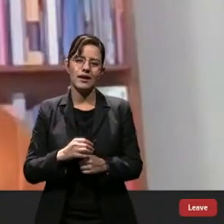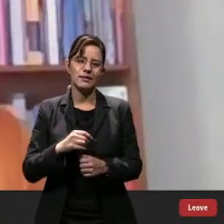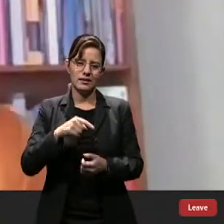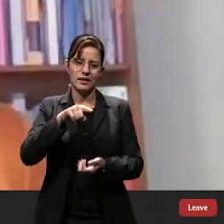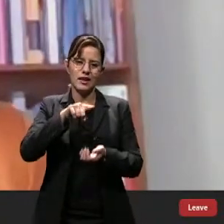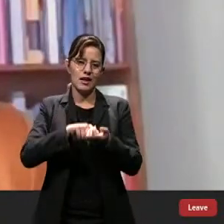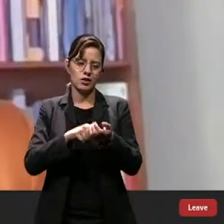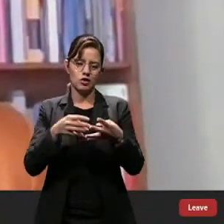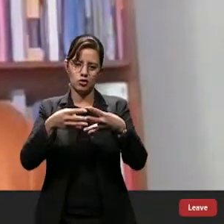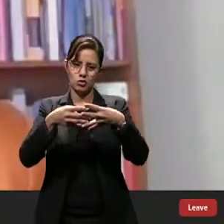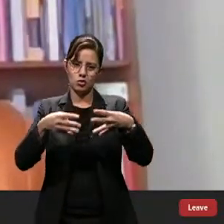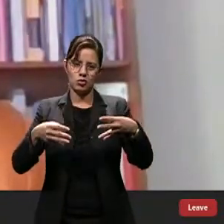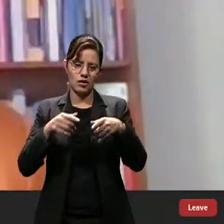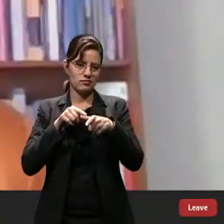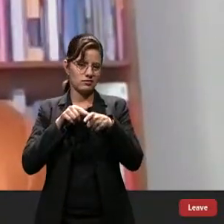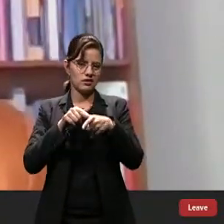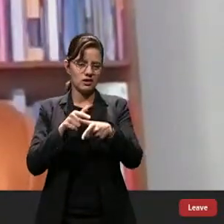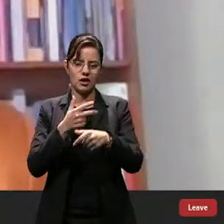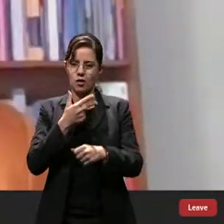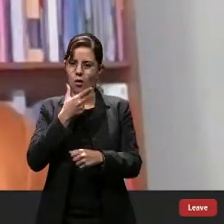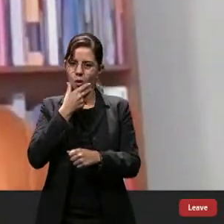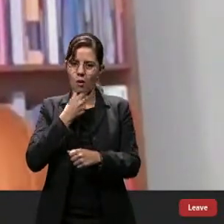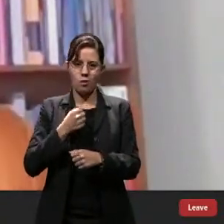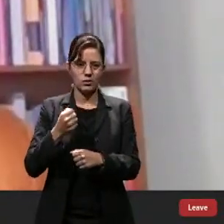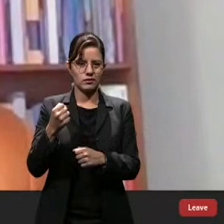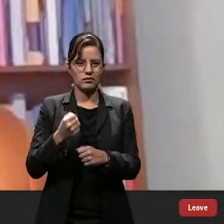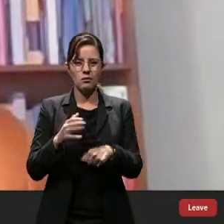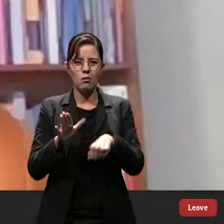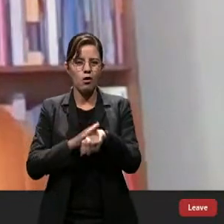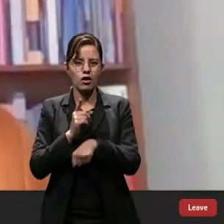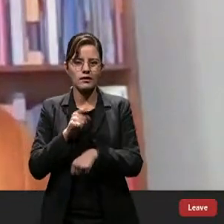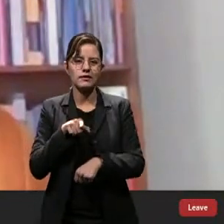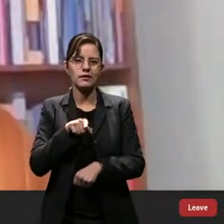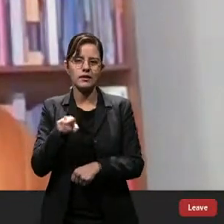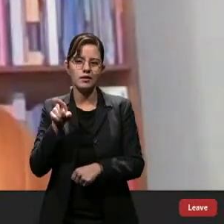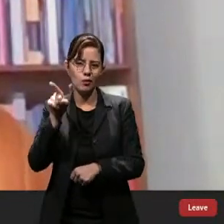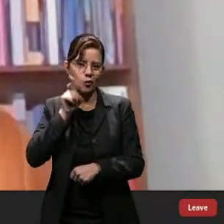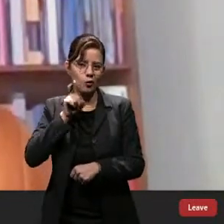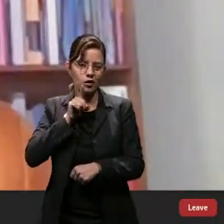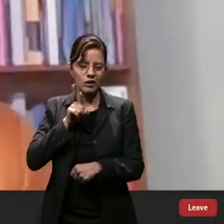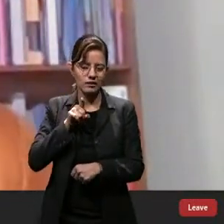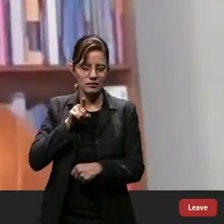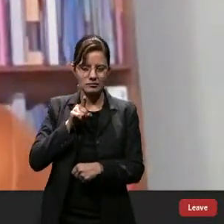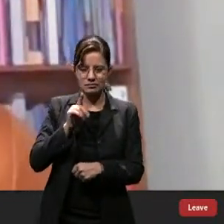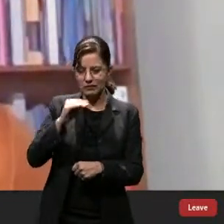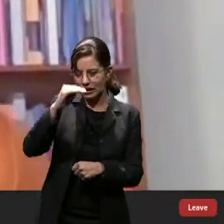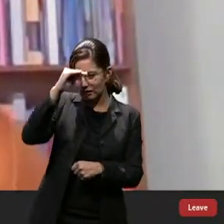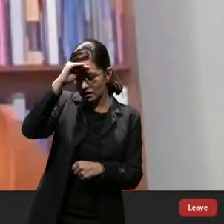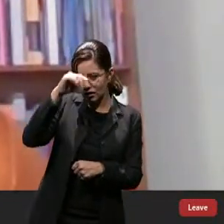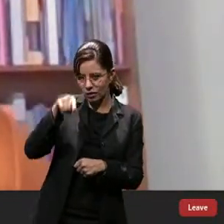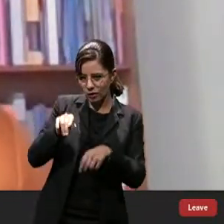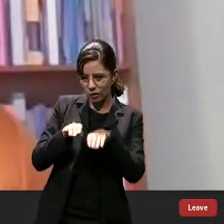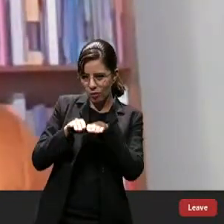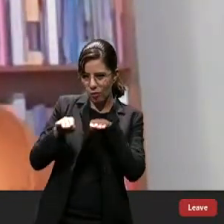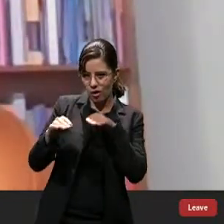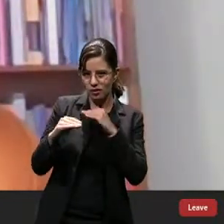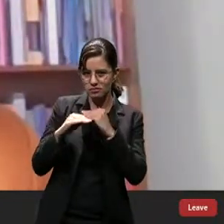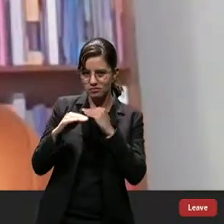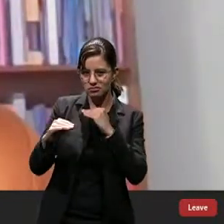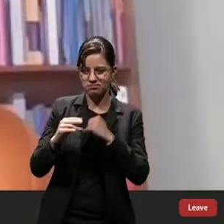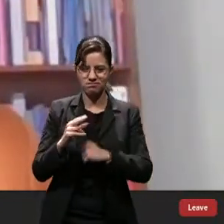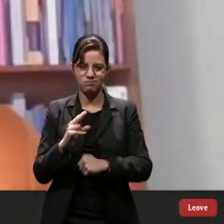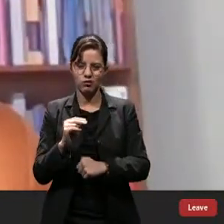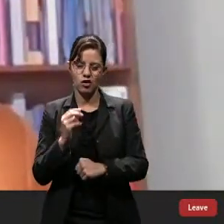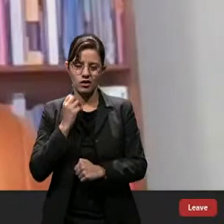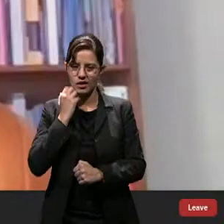are very patriarchal, in which there is resistance to recognize the equality of women,